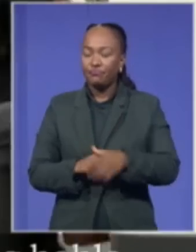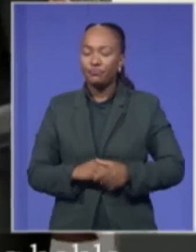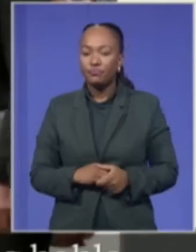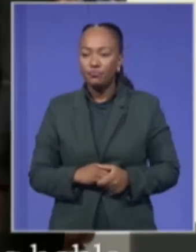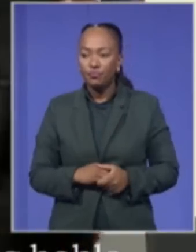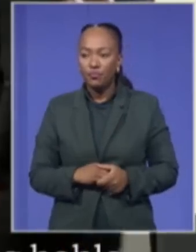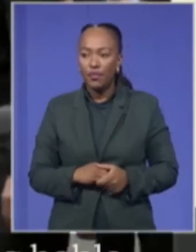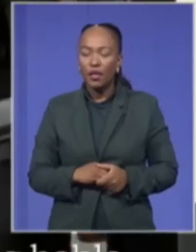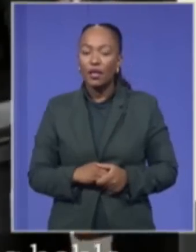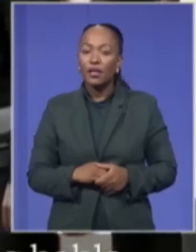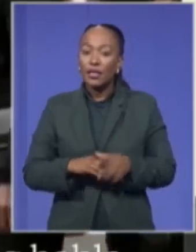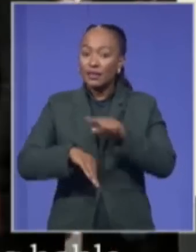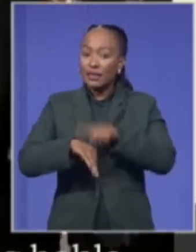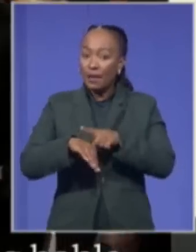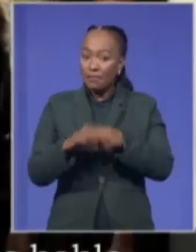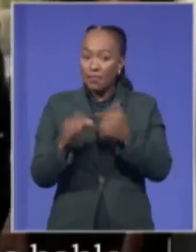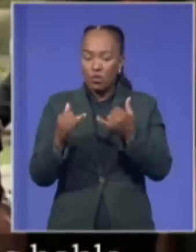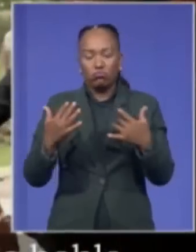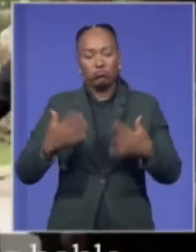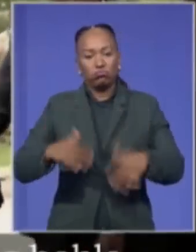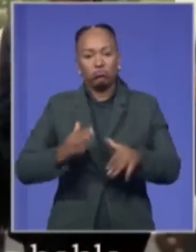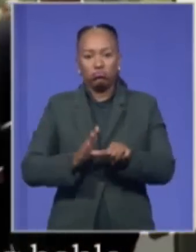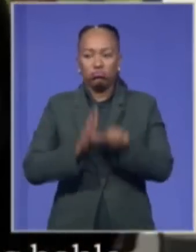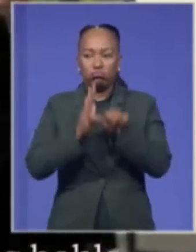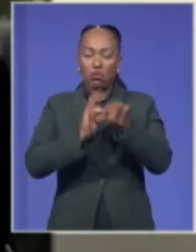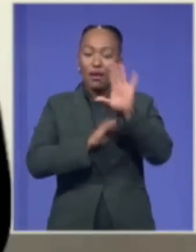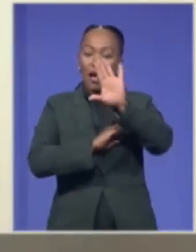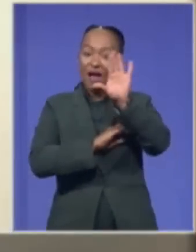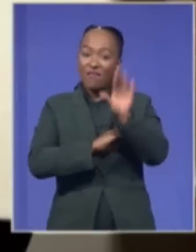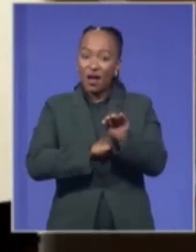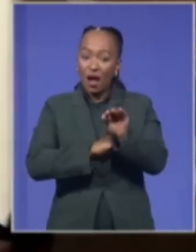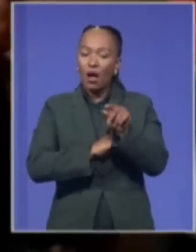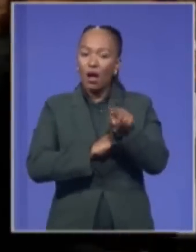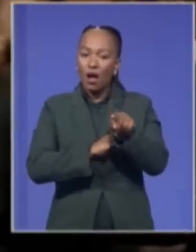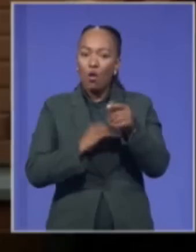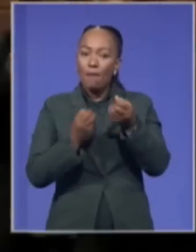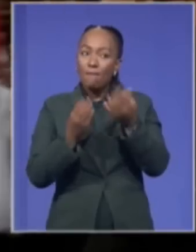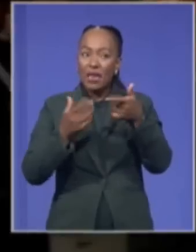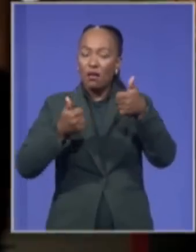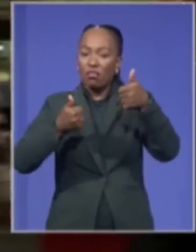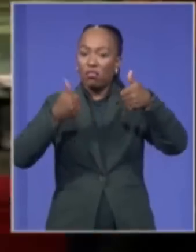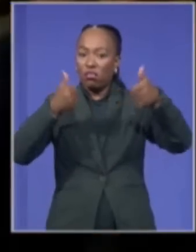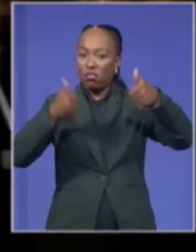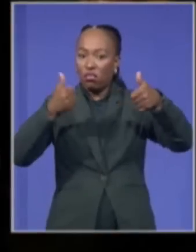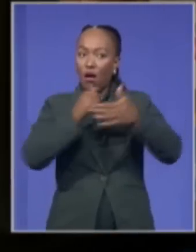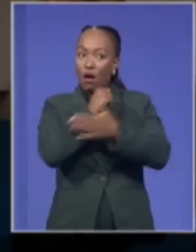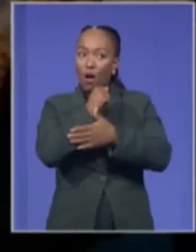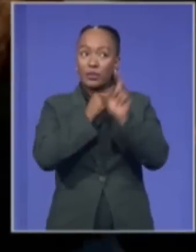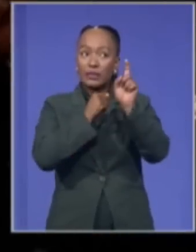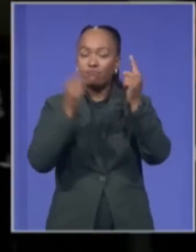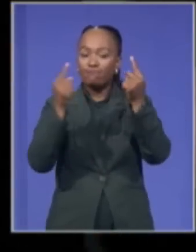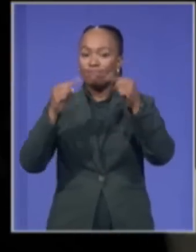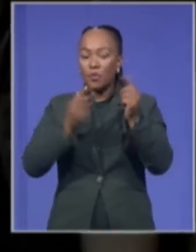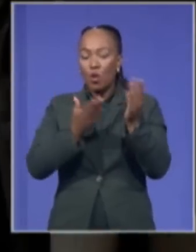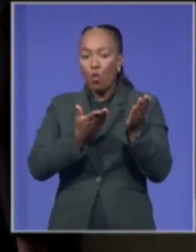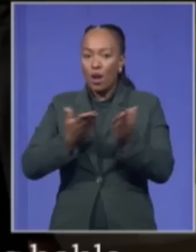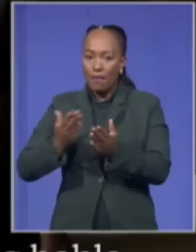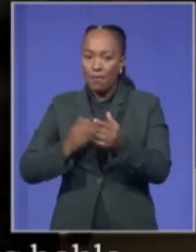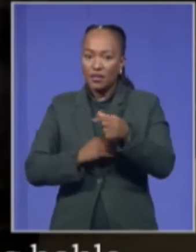Motsotso o bohlokwa ha kontinente ya Afrika e amoetse matona a dinaha tsa matjhabeng a G20. Kopanong ena ya